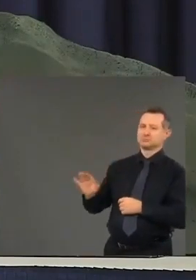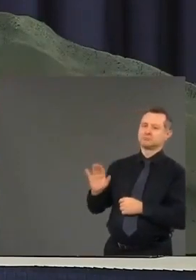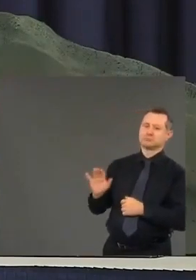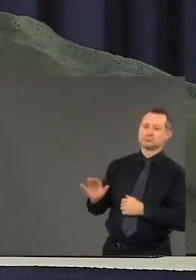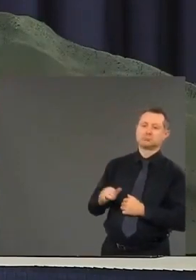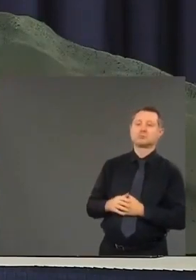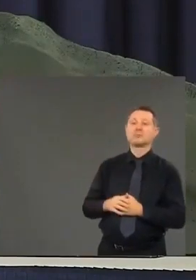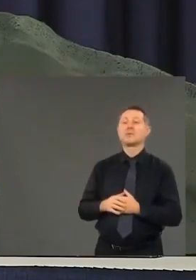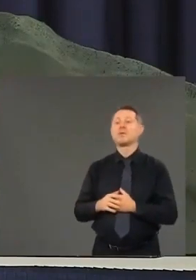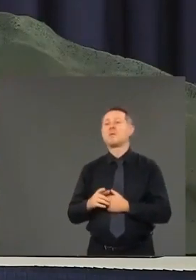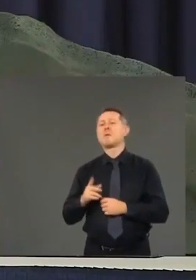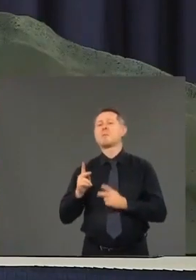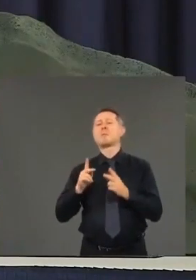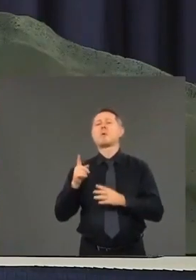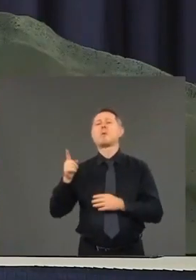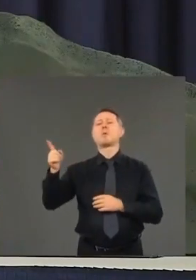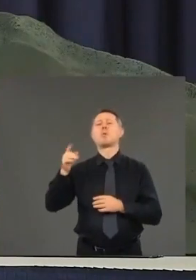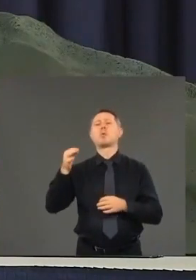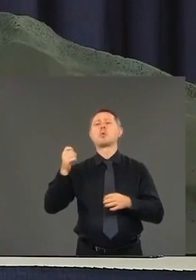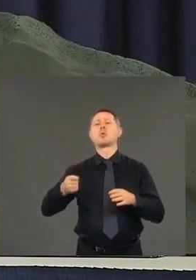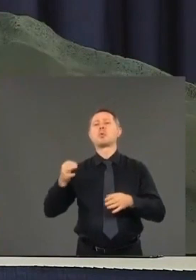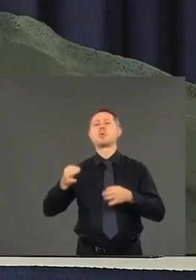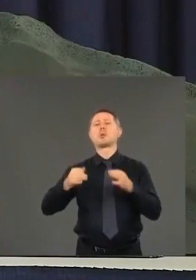that the courts weren't processing people.